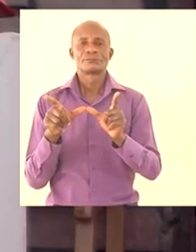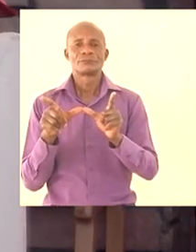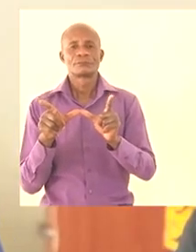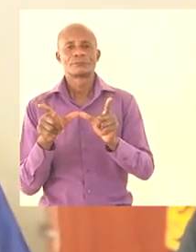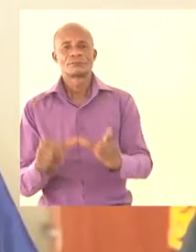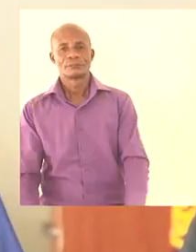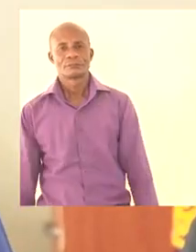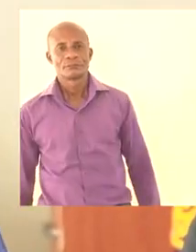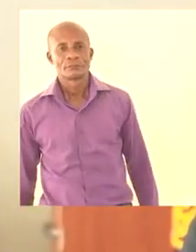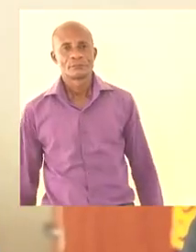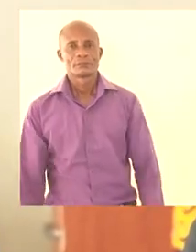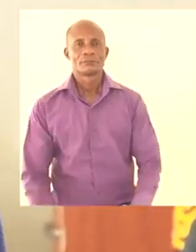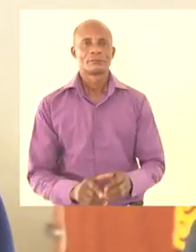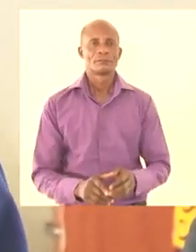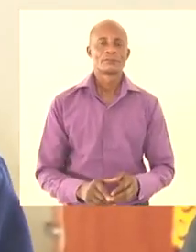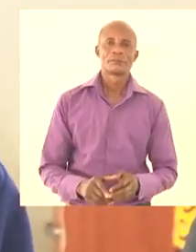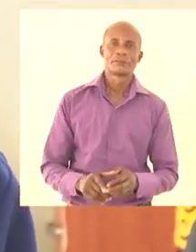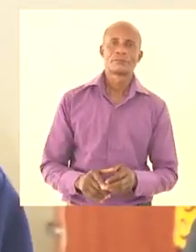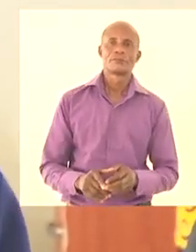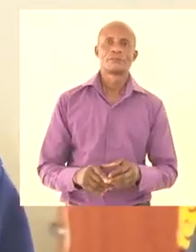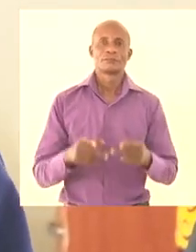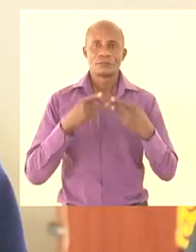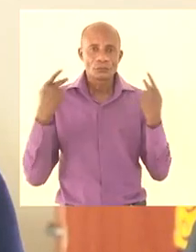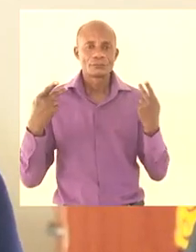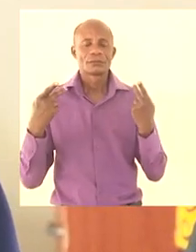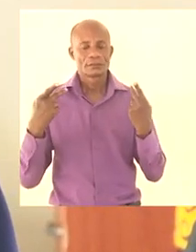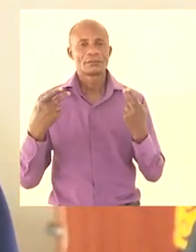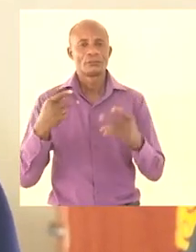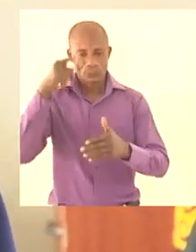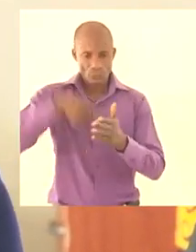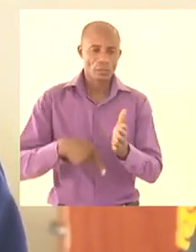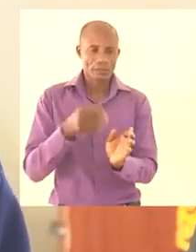part. Father, unfortunately, what makes